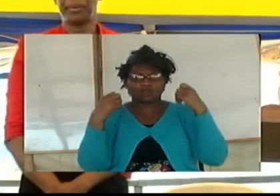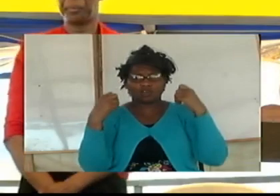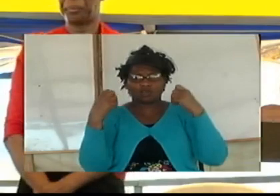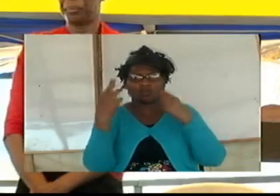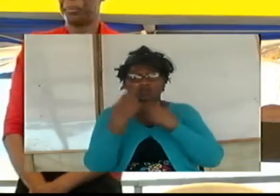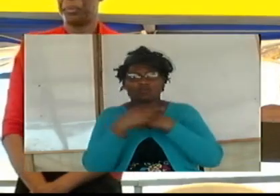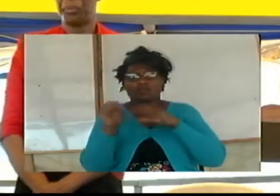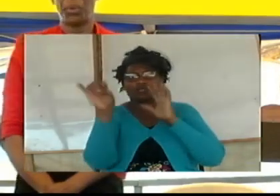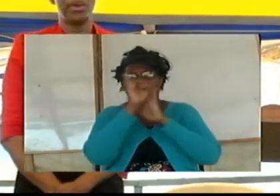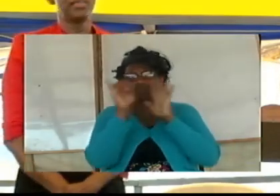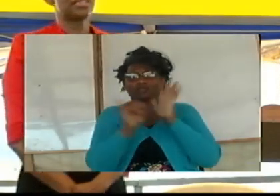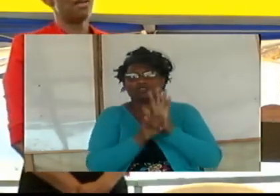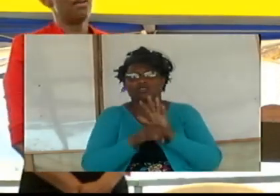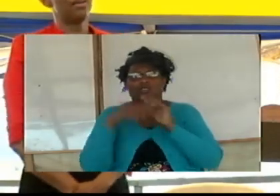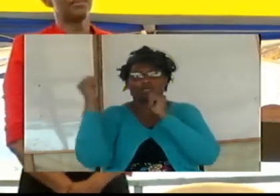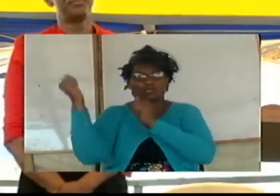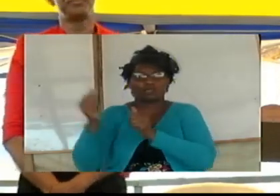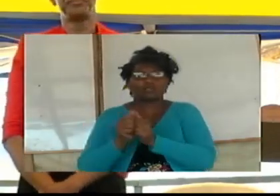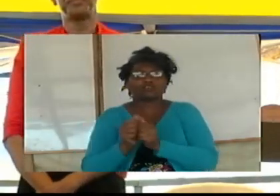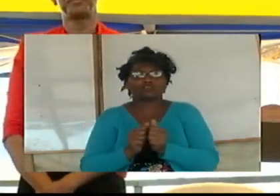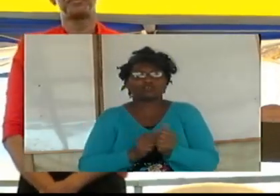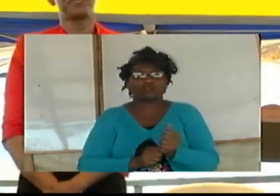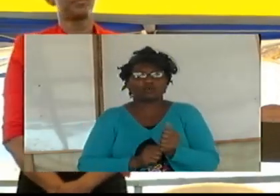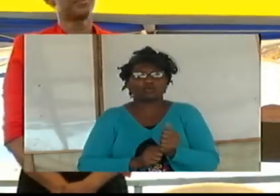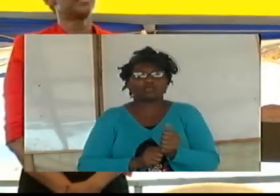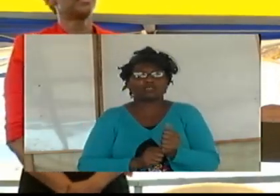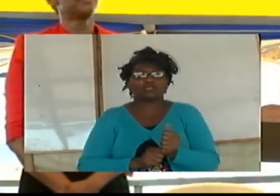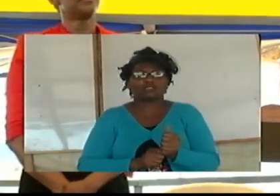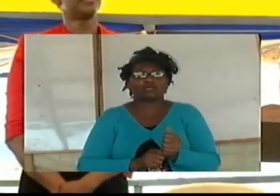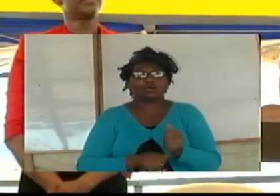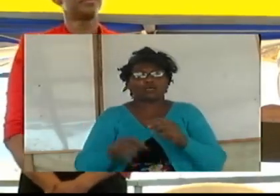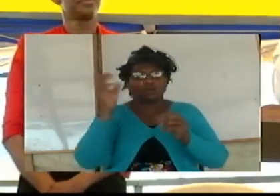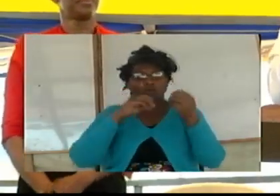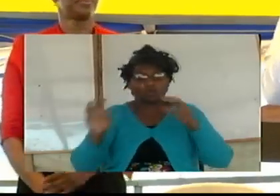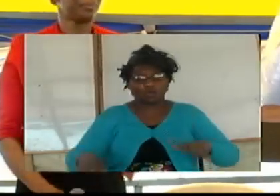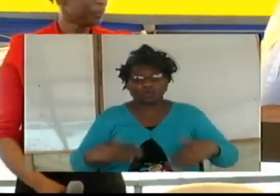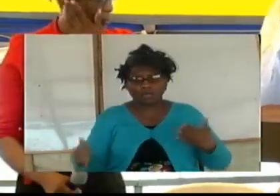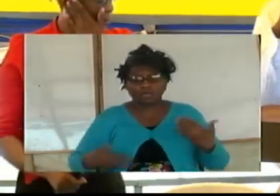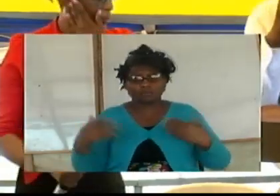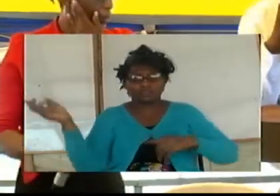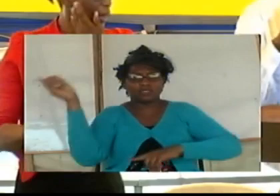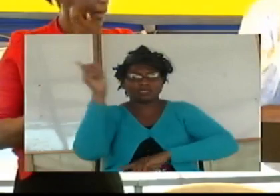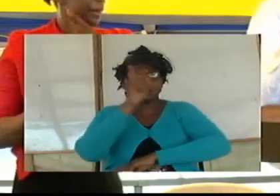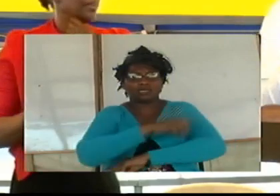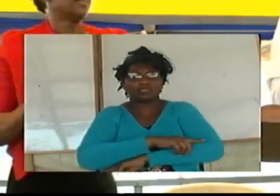nigh. Hallelujah, hallelujah, hallelujah. Oh, happy day.